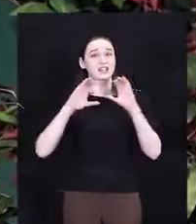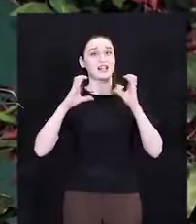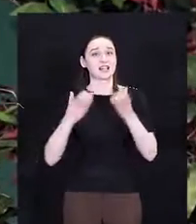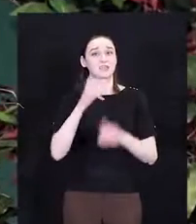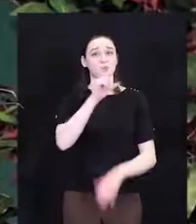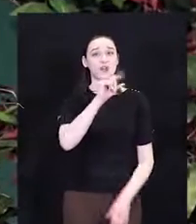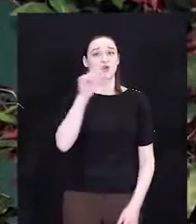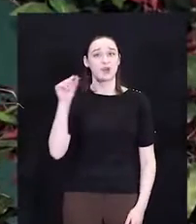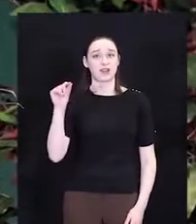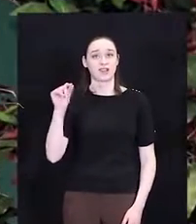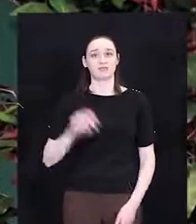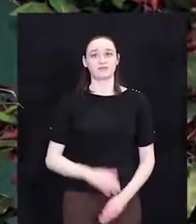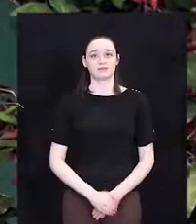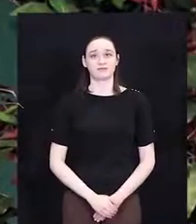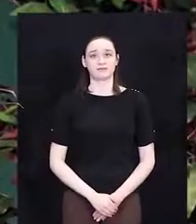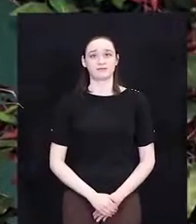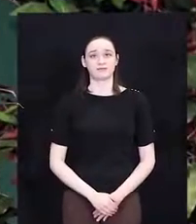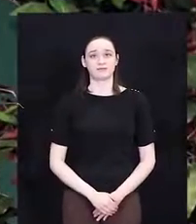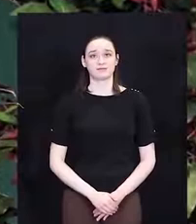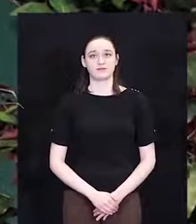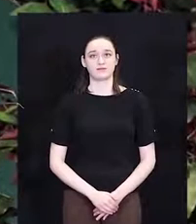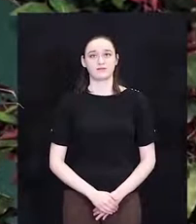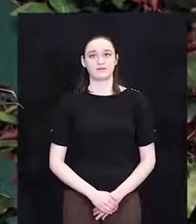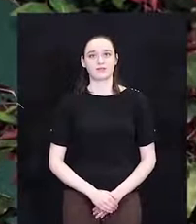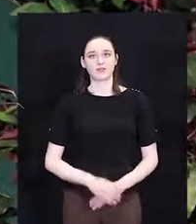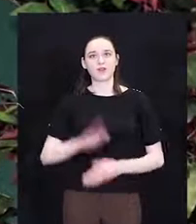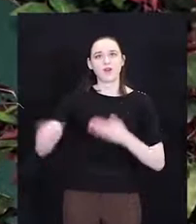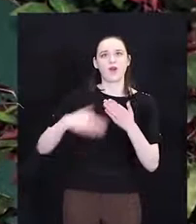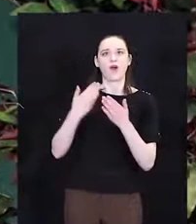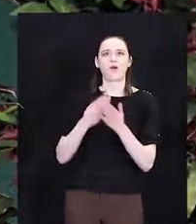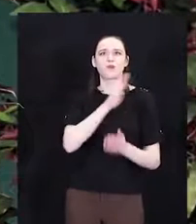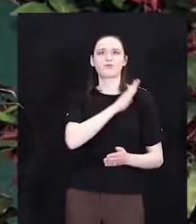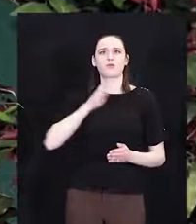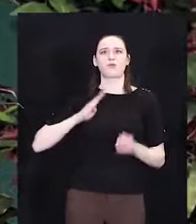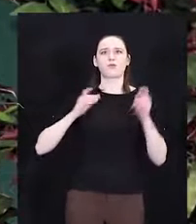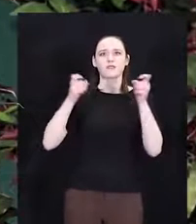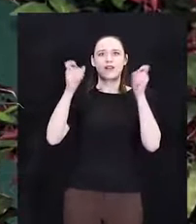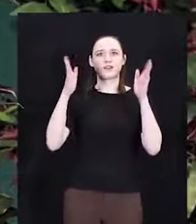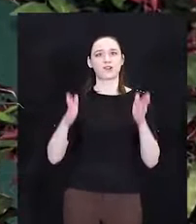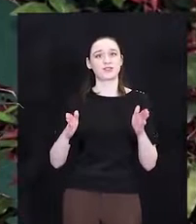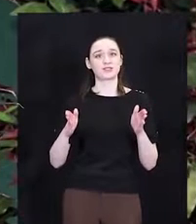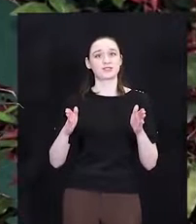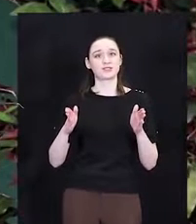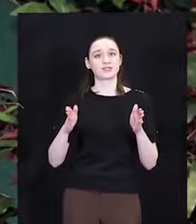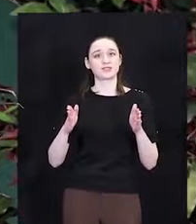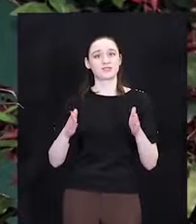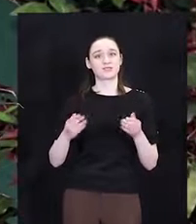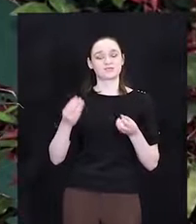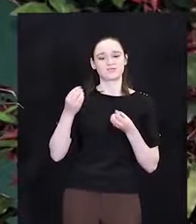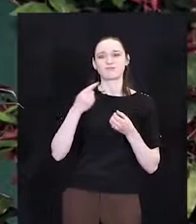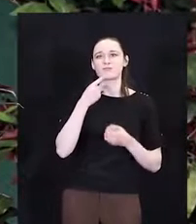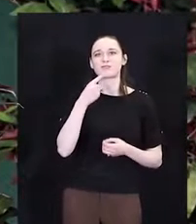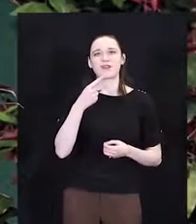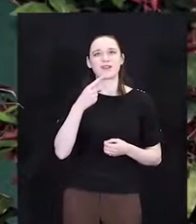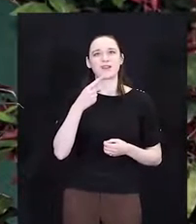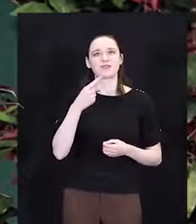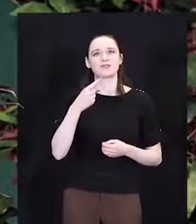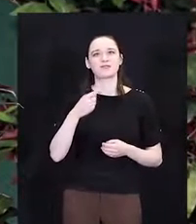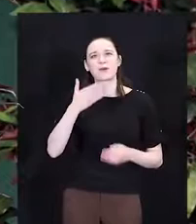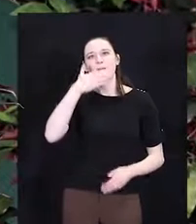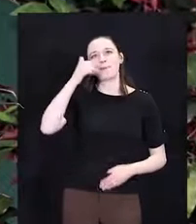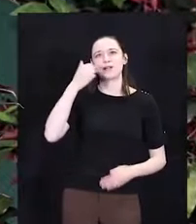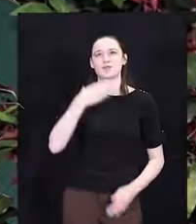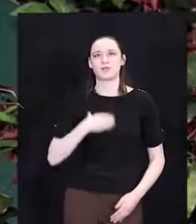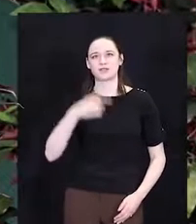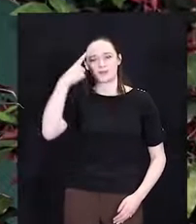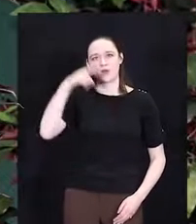Congratulations to the class of 2020. On behalf of the Central Dauphin Board of School Directors, I bring you greetings and our best